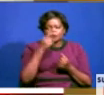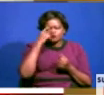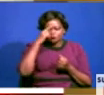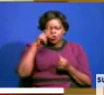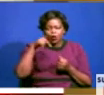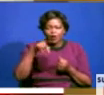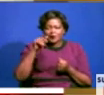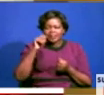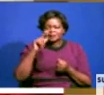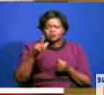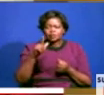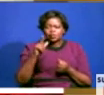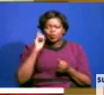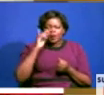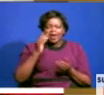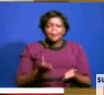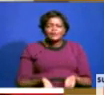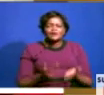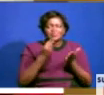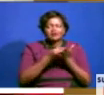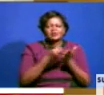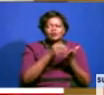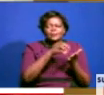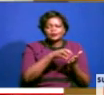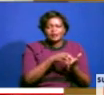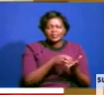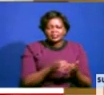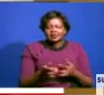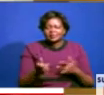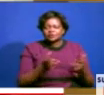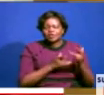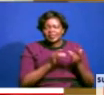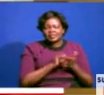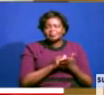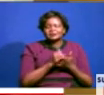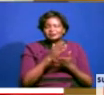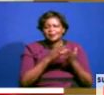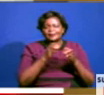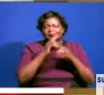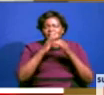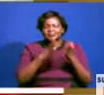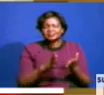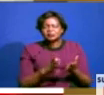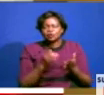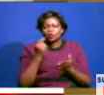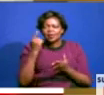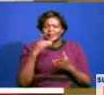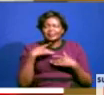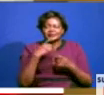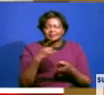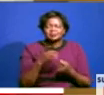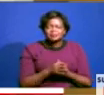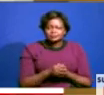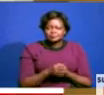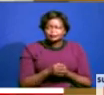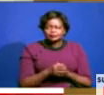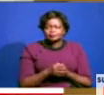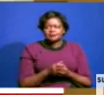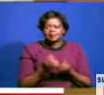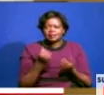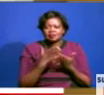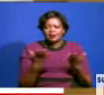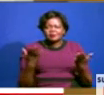will improve their financial positions. They raised concerns that some investors were only interested in the assets of